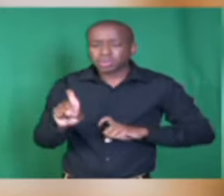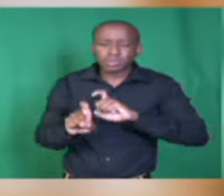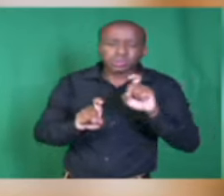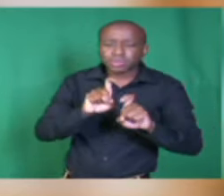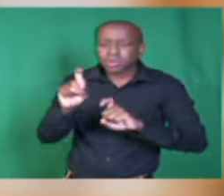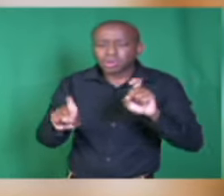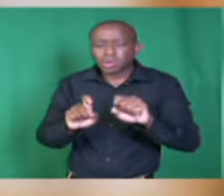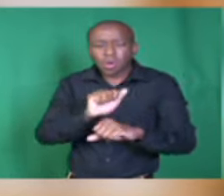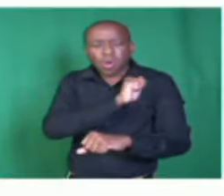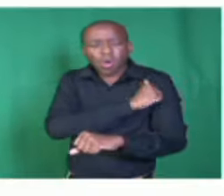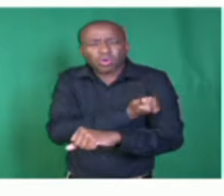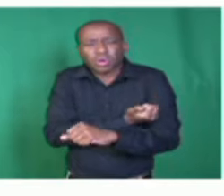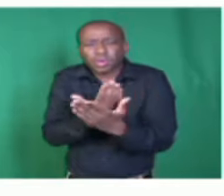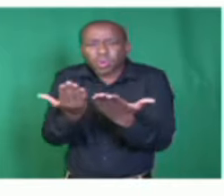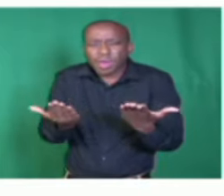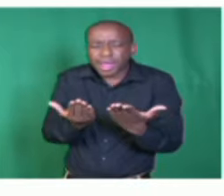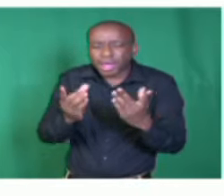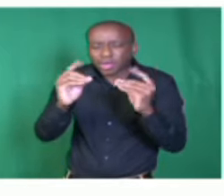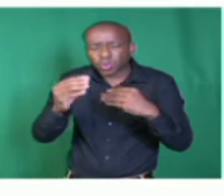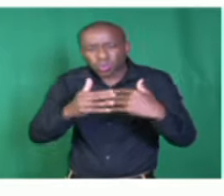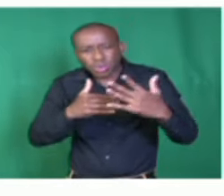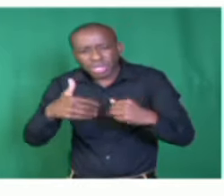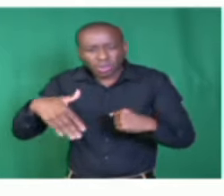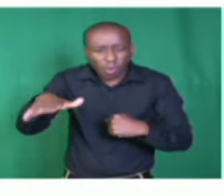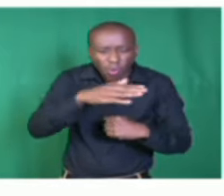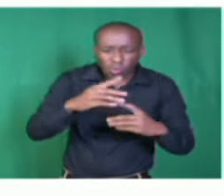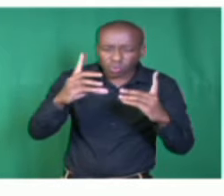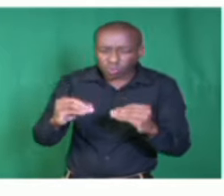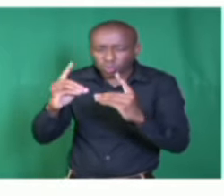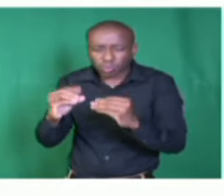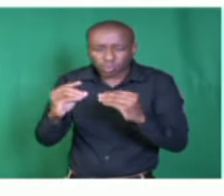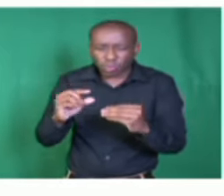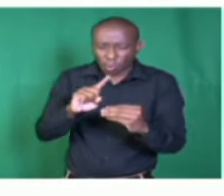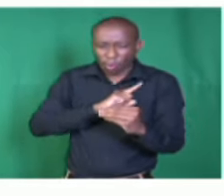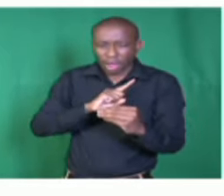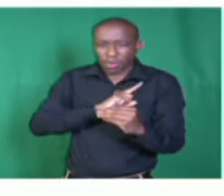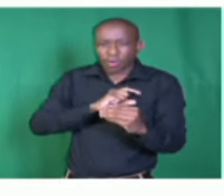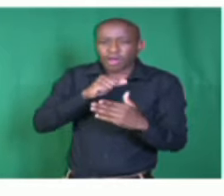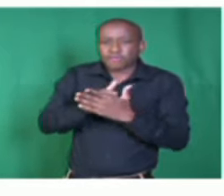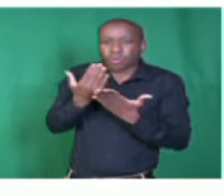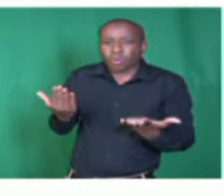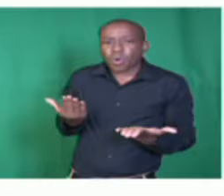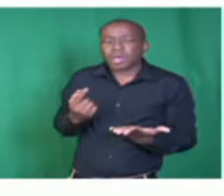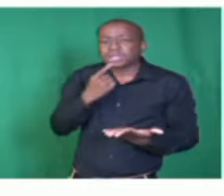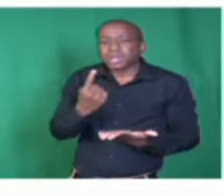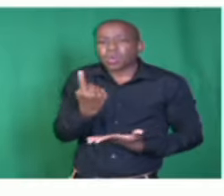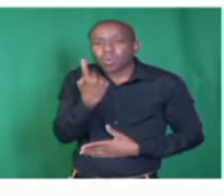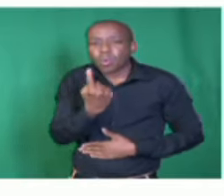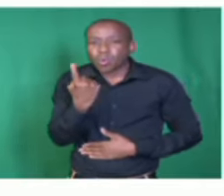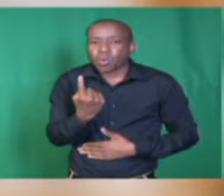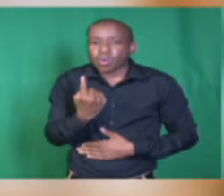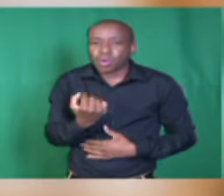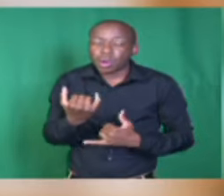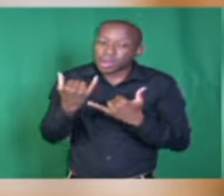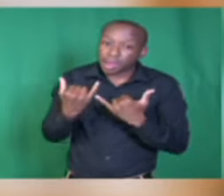got the authority to do all the things that he was doing. And Jesus Christ just dodged the